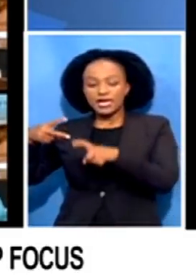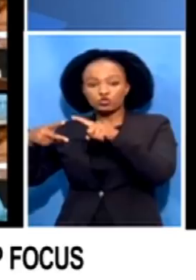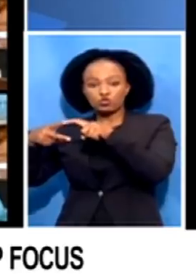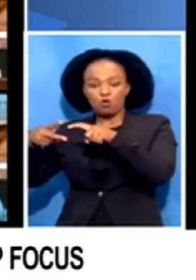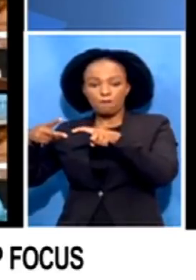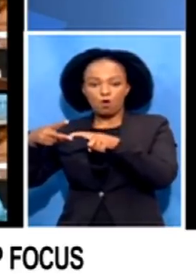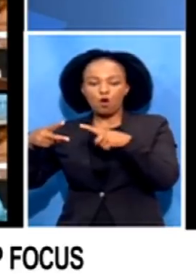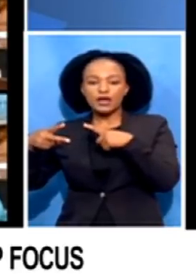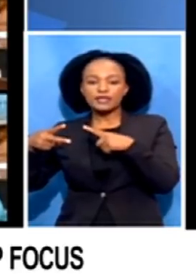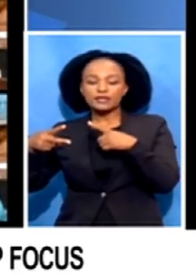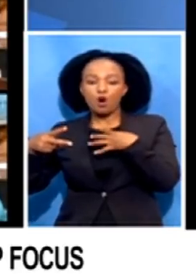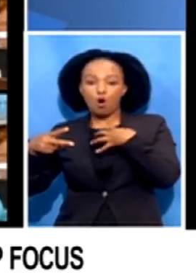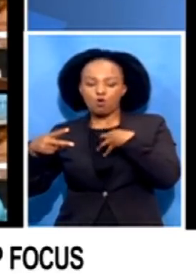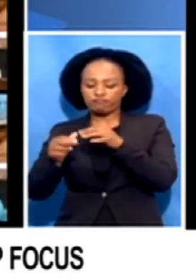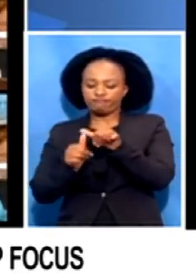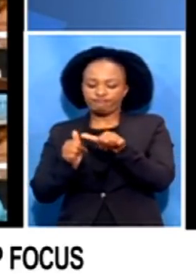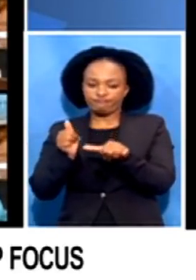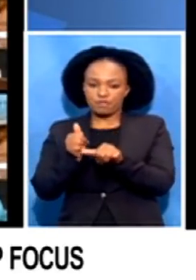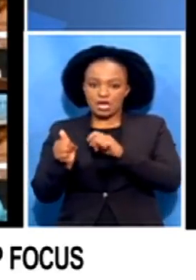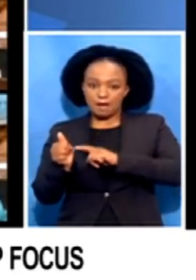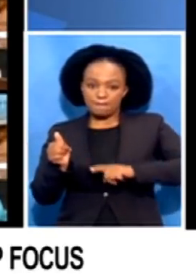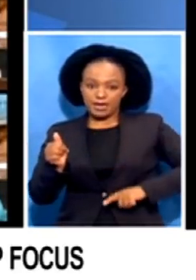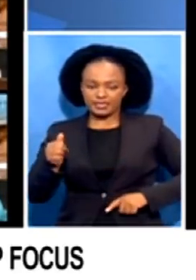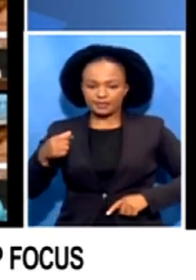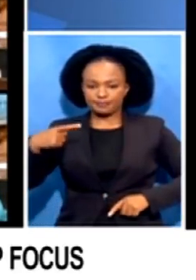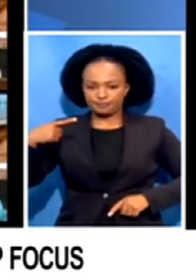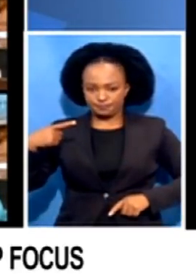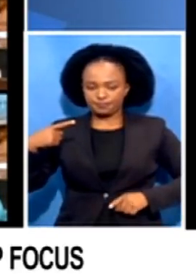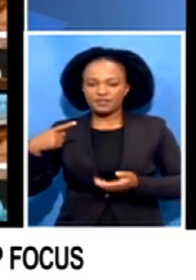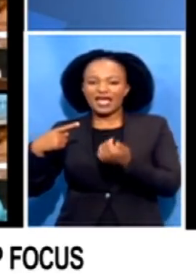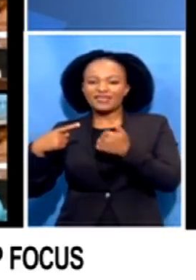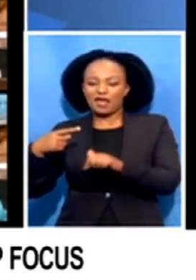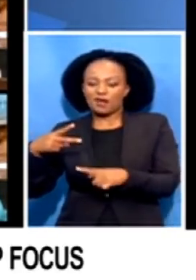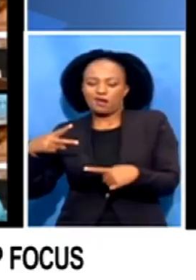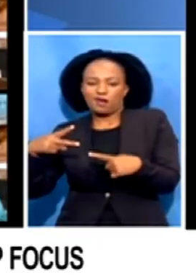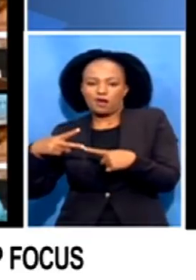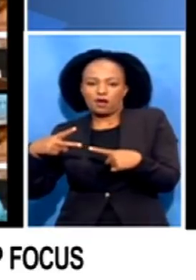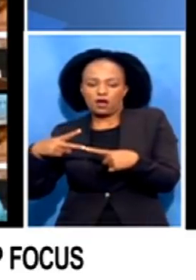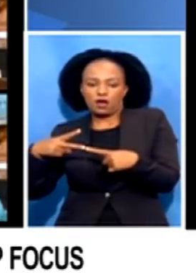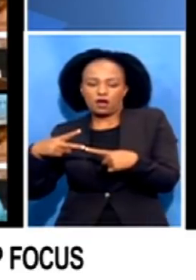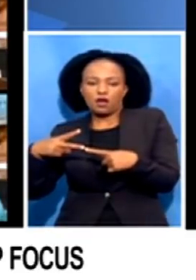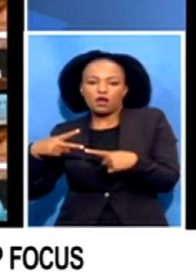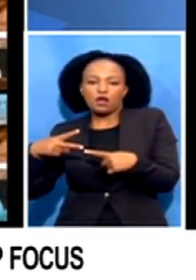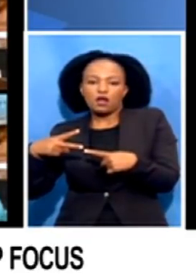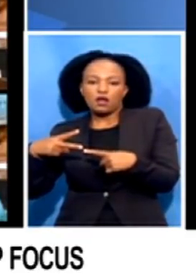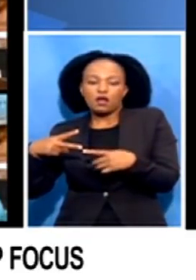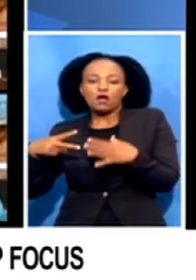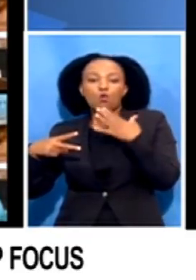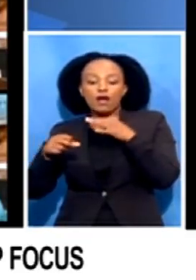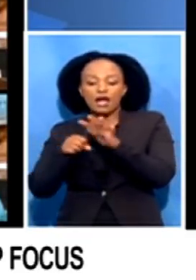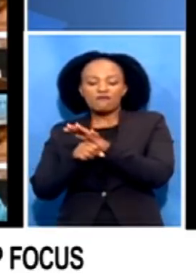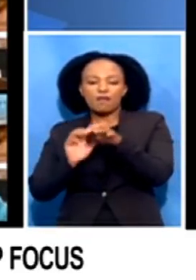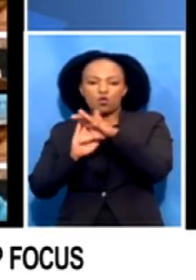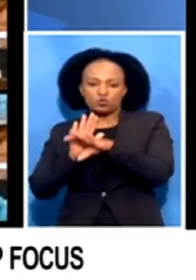we submit is covered by Section 96 of the Constitution. That's one part. The other part is the